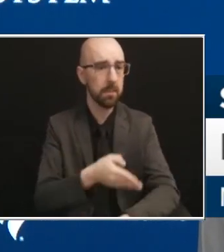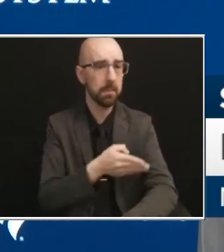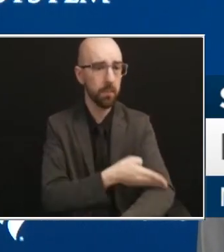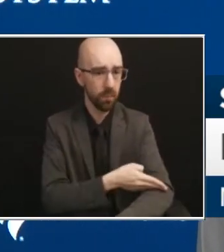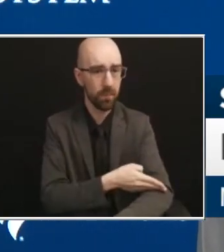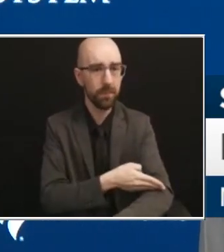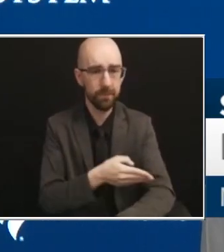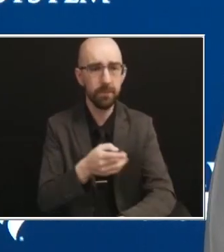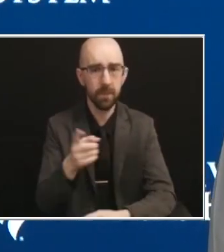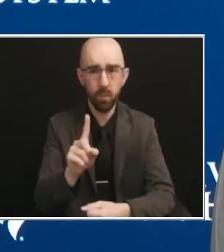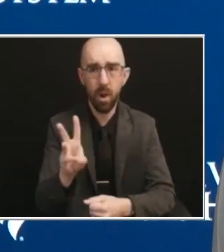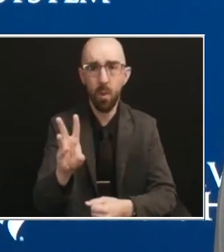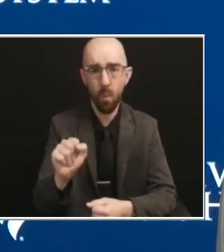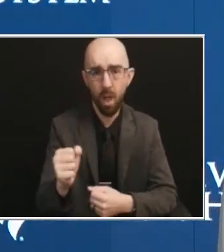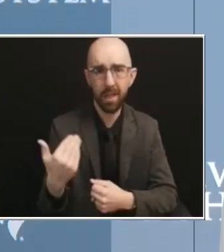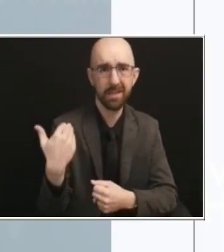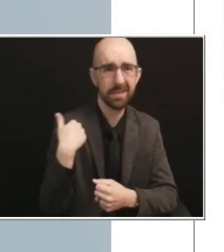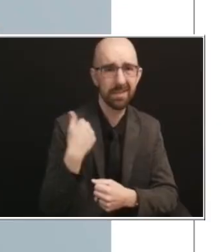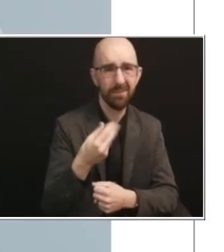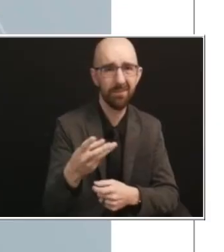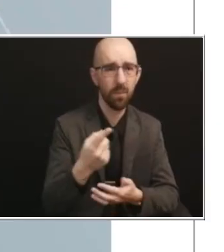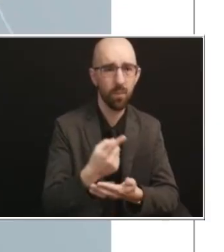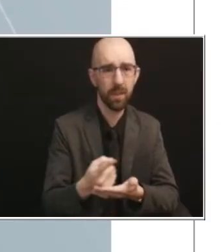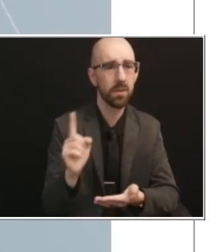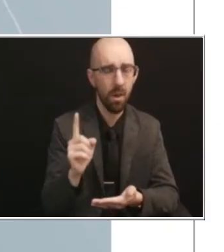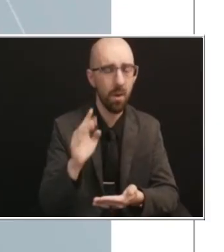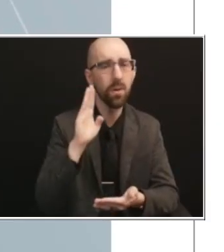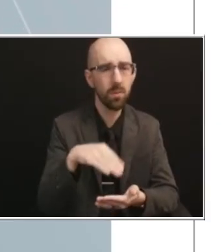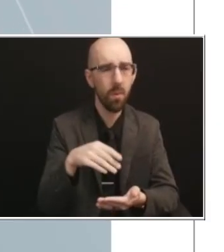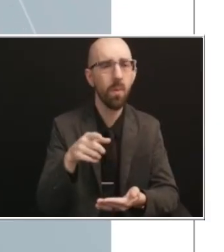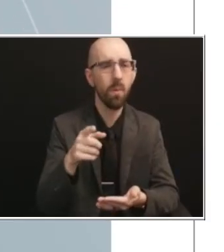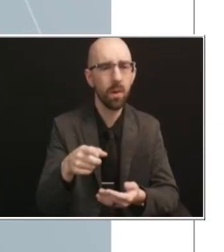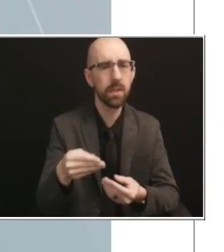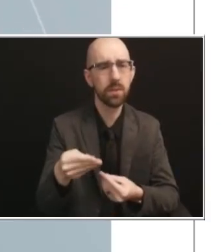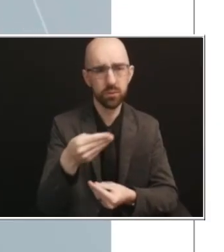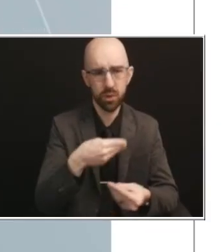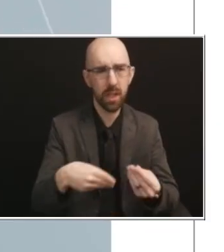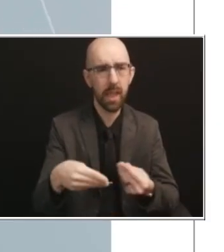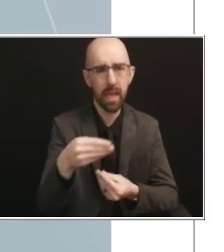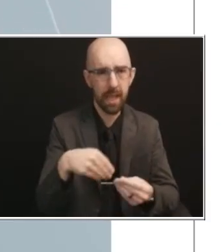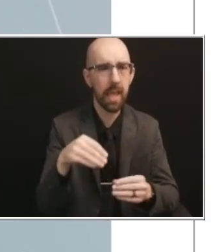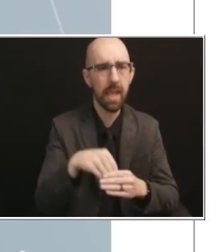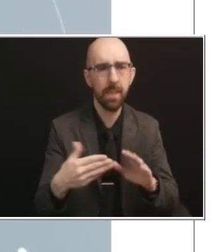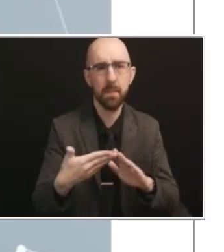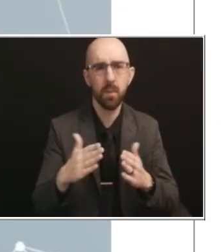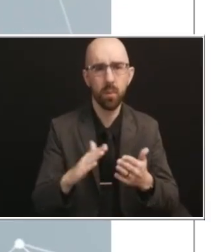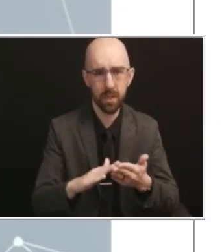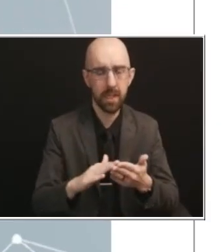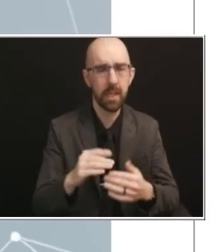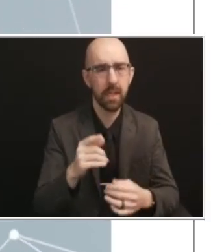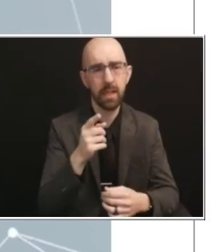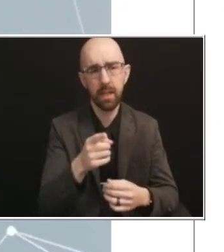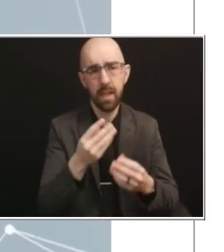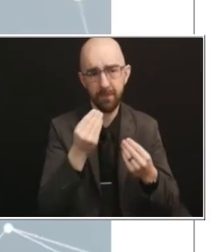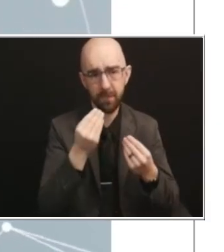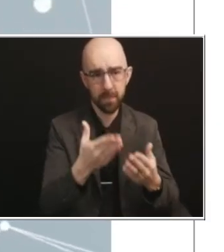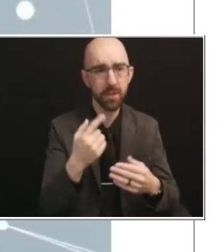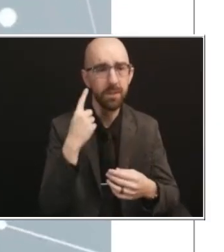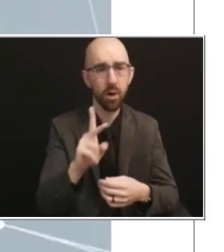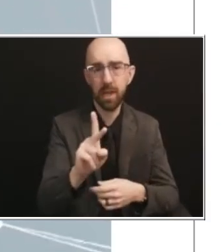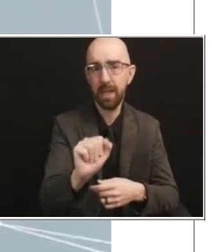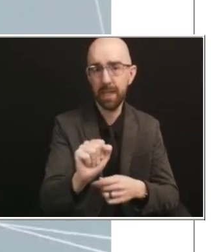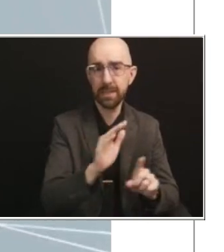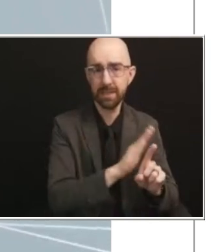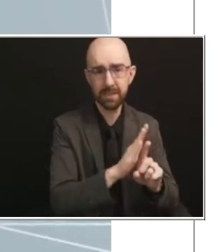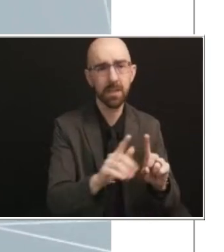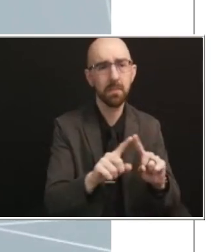it was a few weeks ago. We know that it is still circulating quite a bit in the community. This is information for Kansas, but this follows closely what